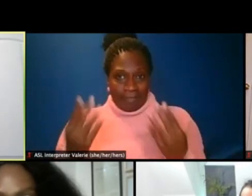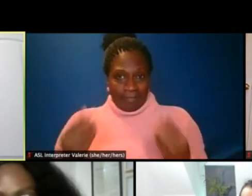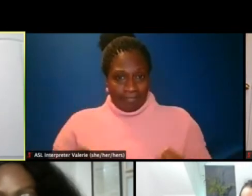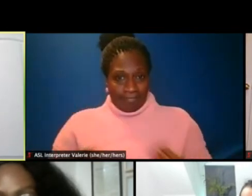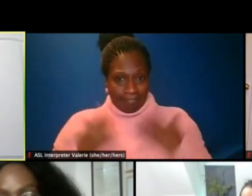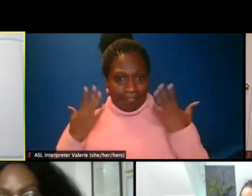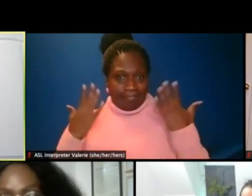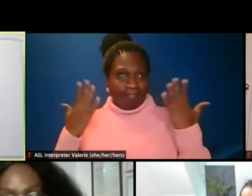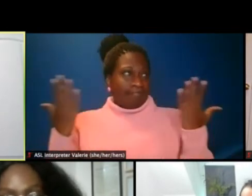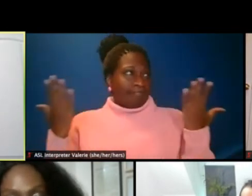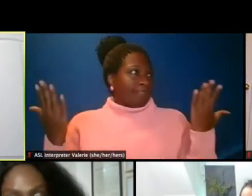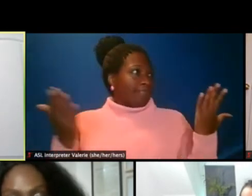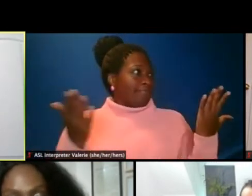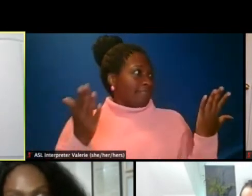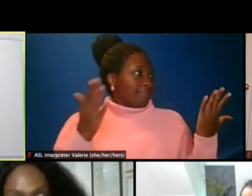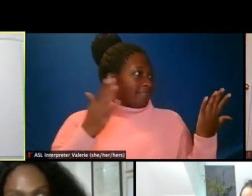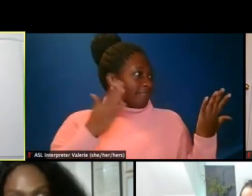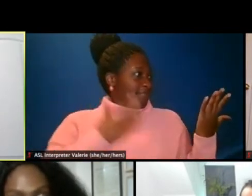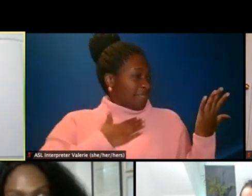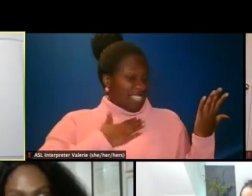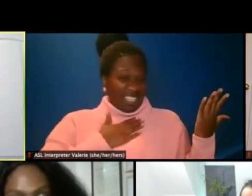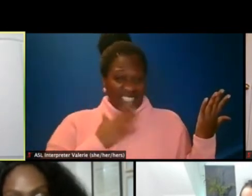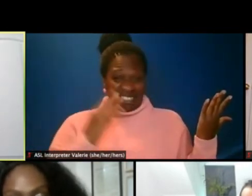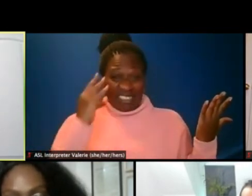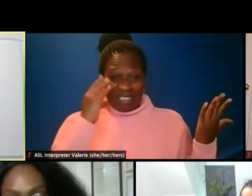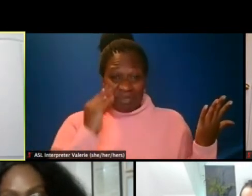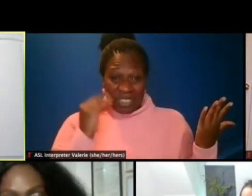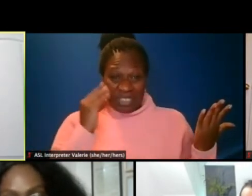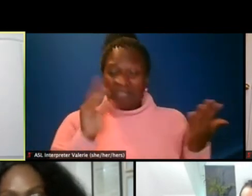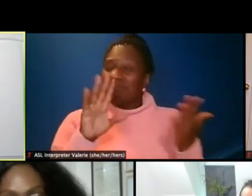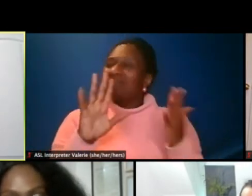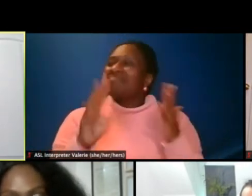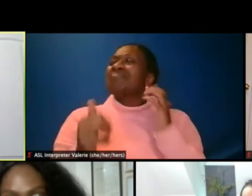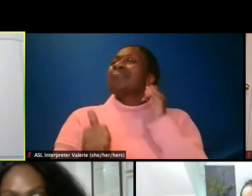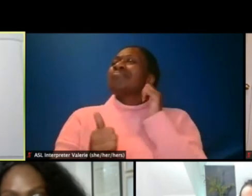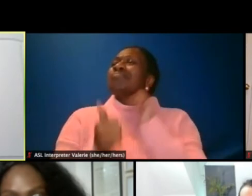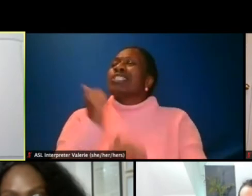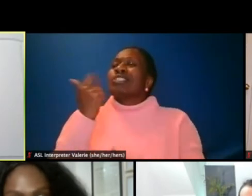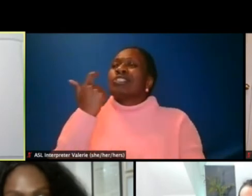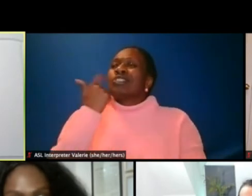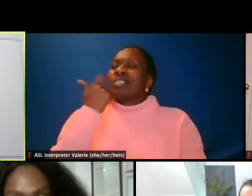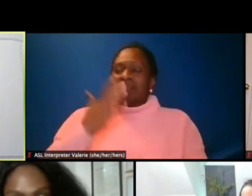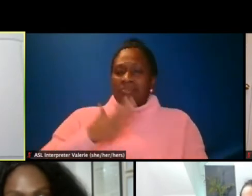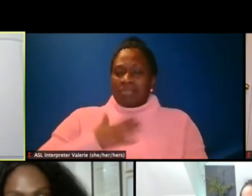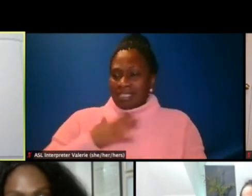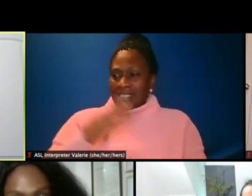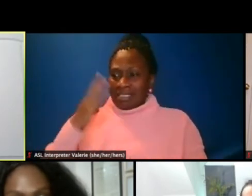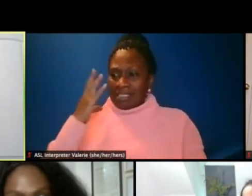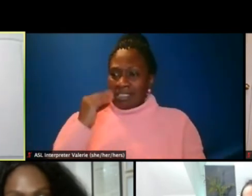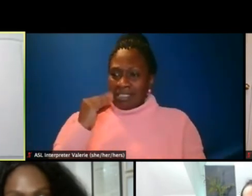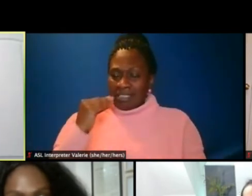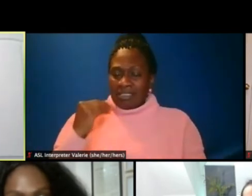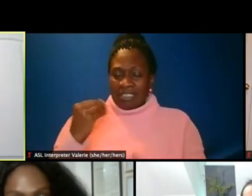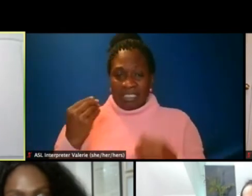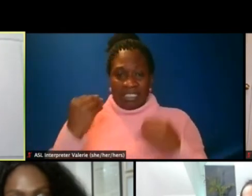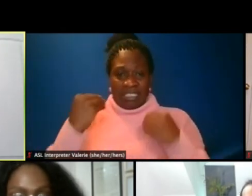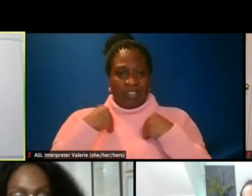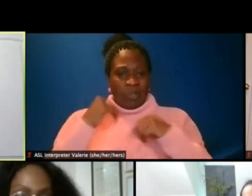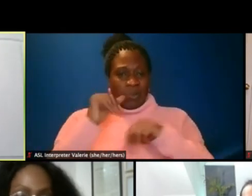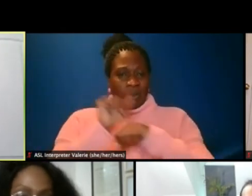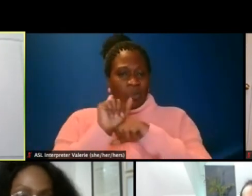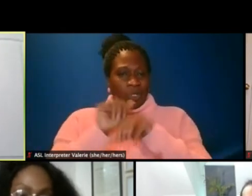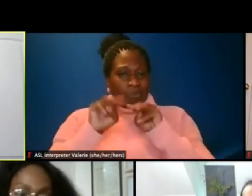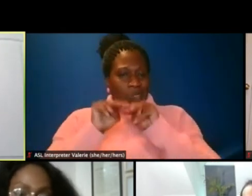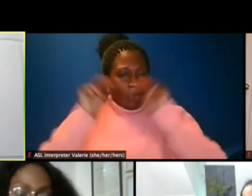inspired by my experiences, most recently my experiences that I'm afforded working at a